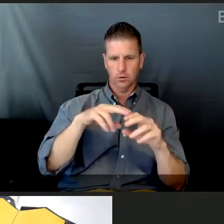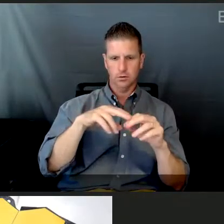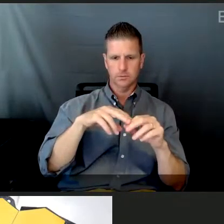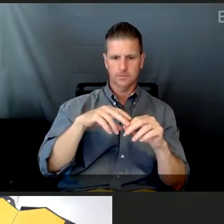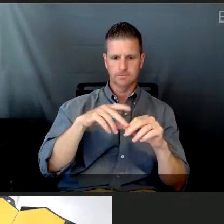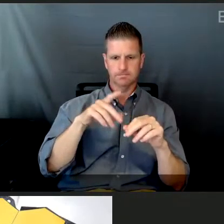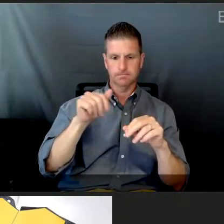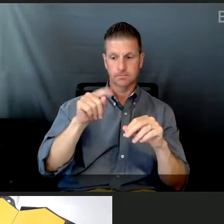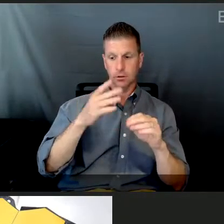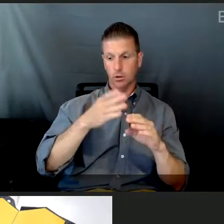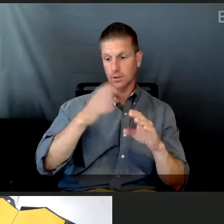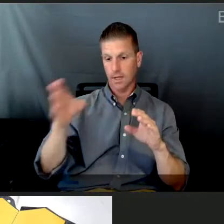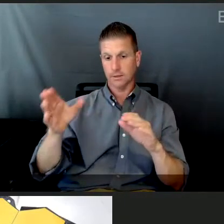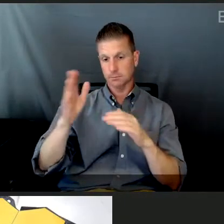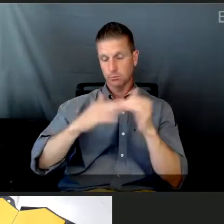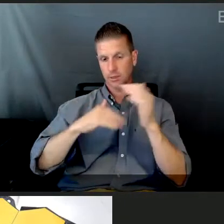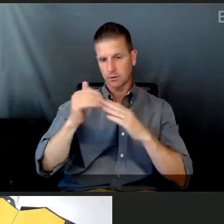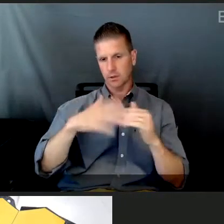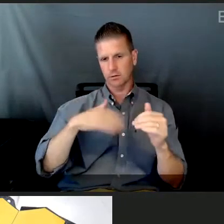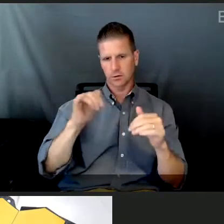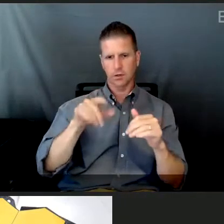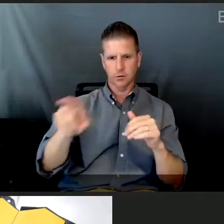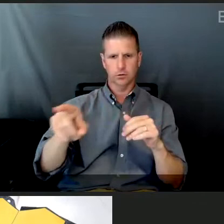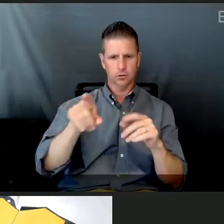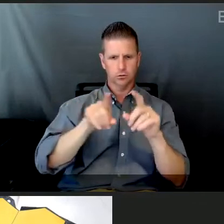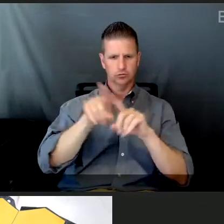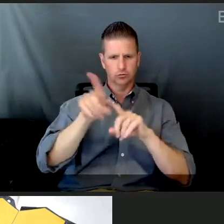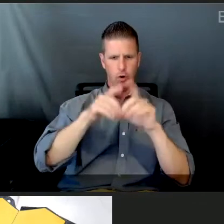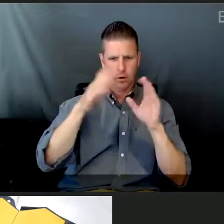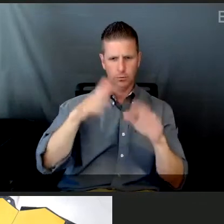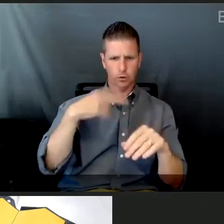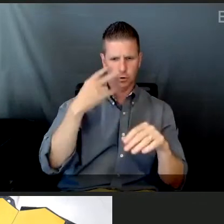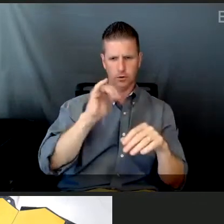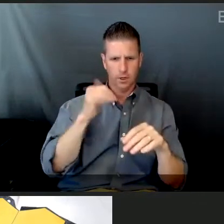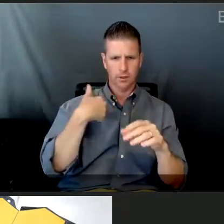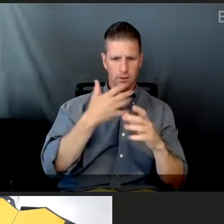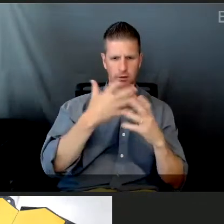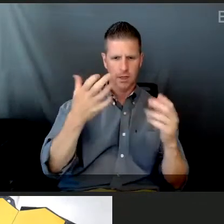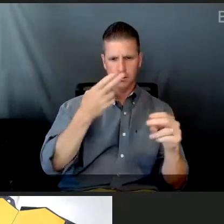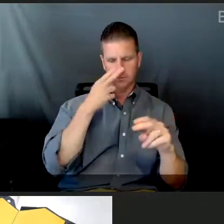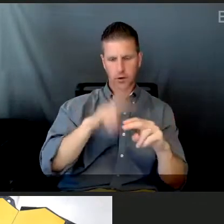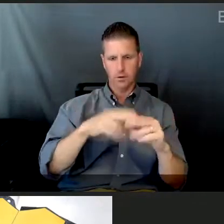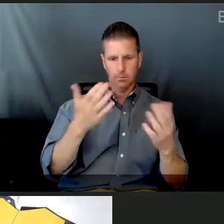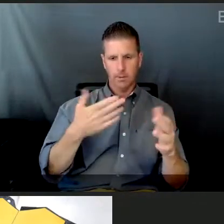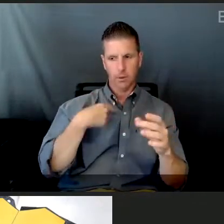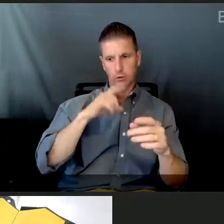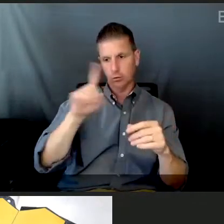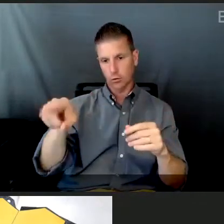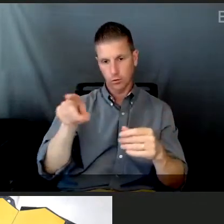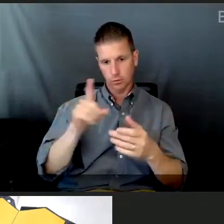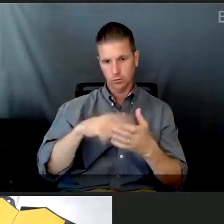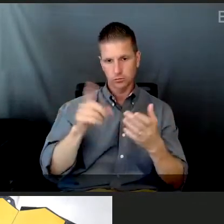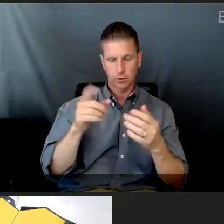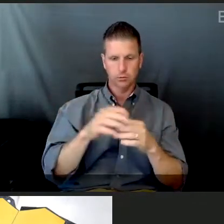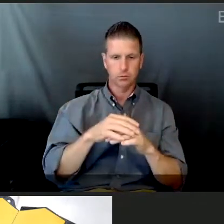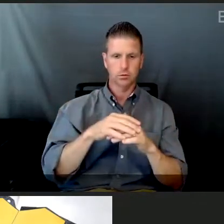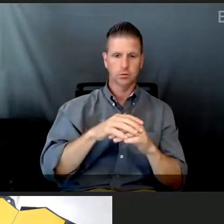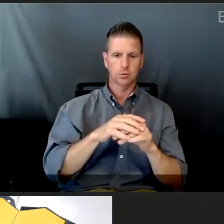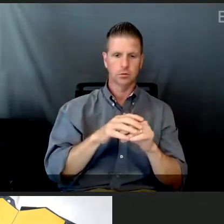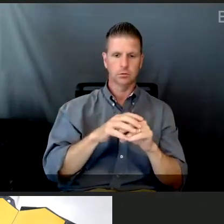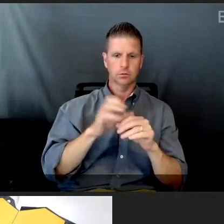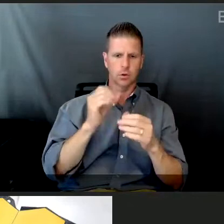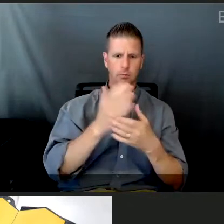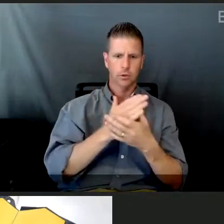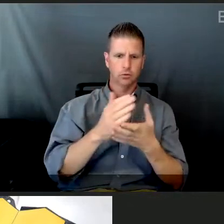at the next building over, and was like, those astronomers look like they were having a ton of fun. Maybe I should go check that out. And so